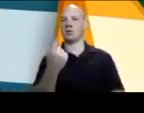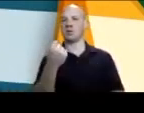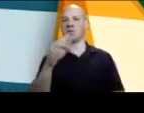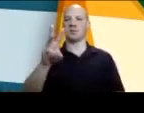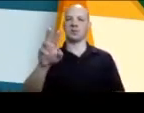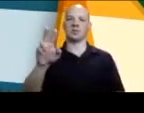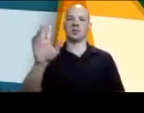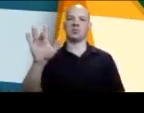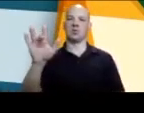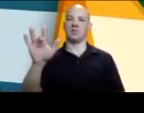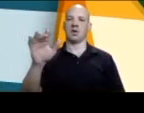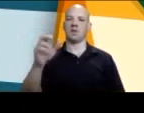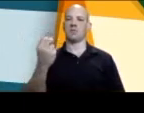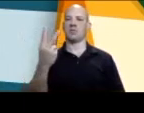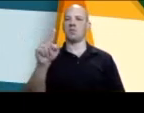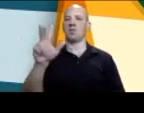11-625,